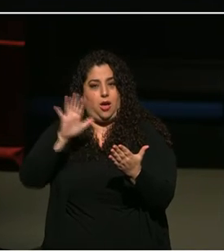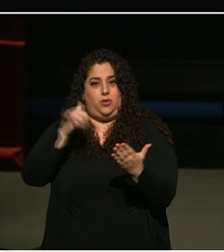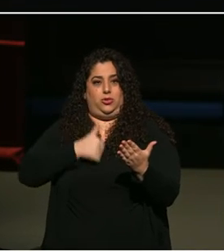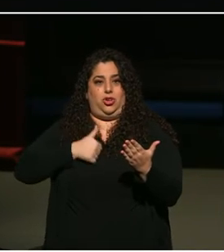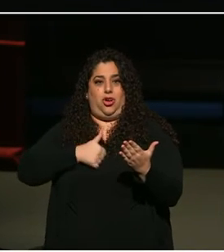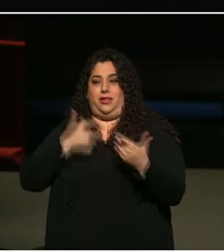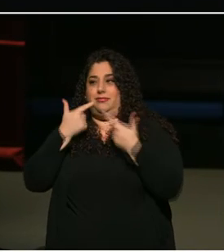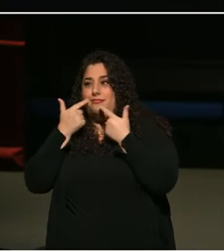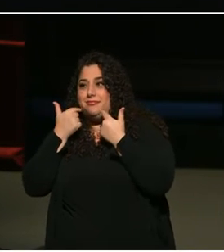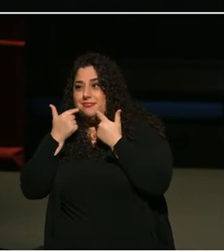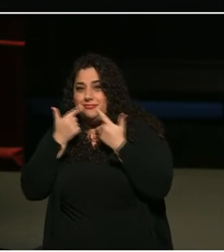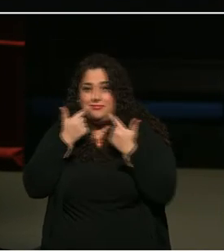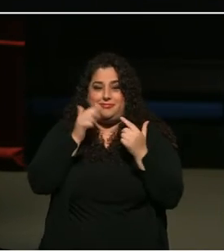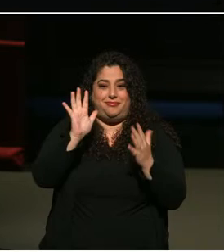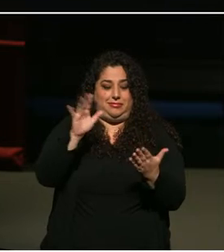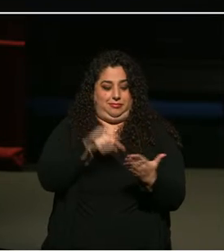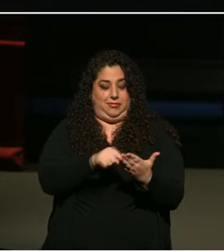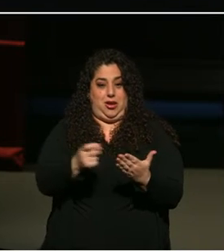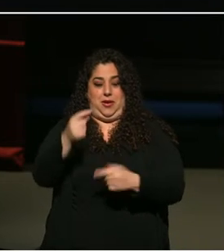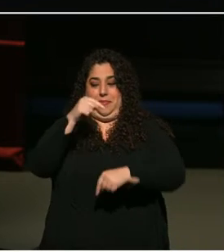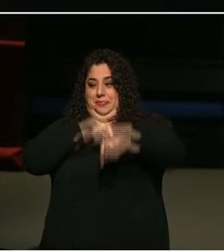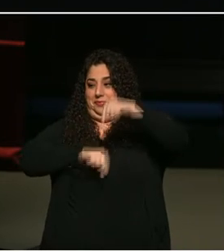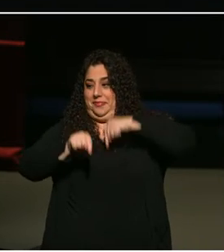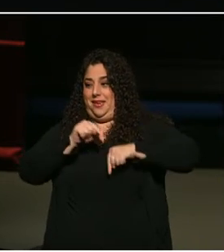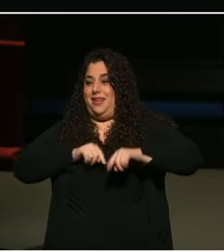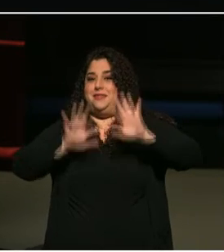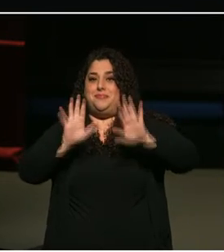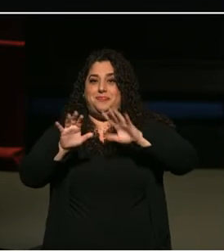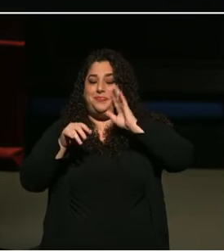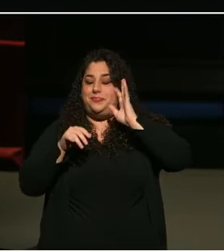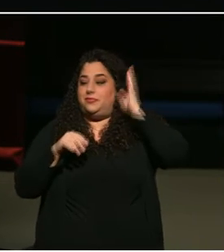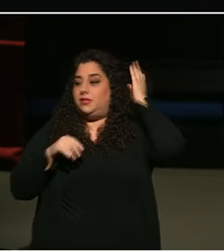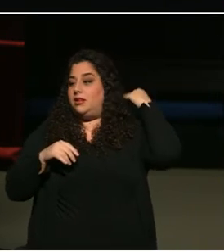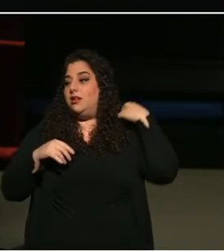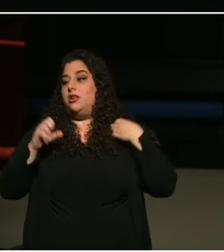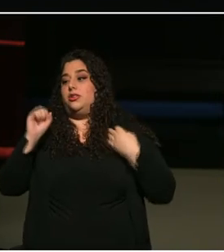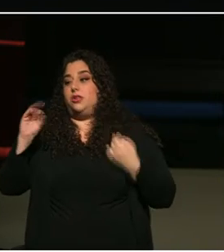Well, Sacheen's speech in 1973 was a shining light for